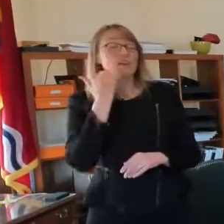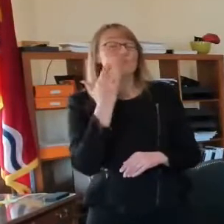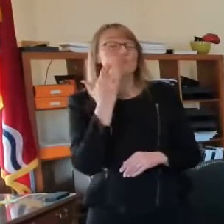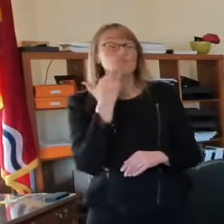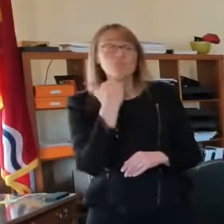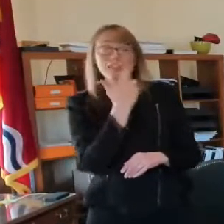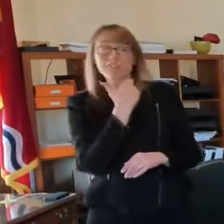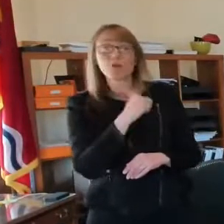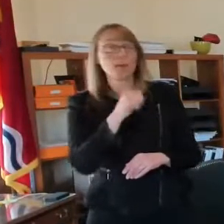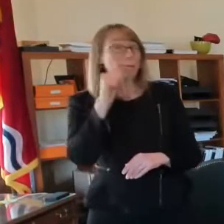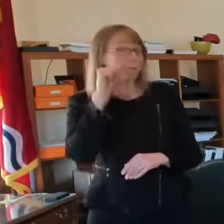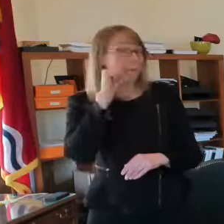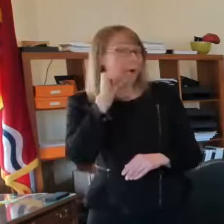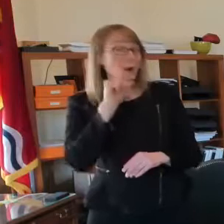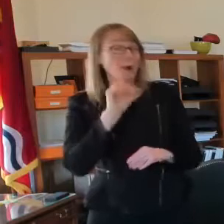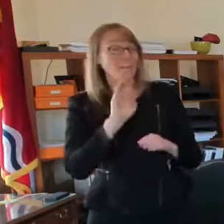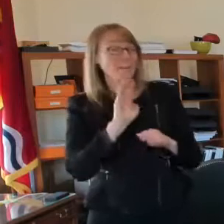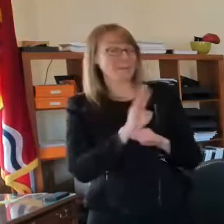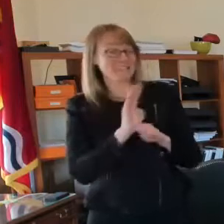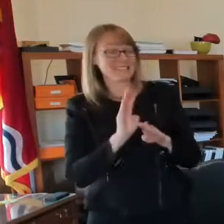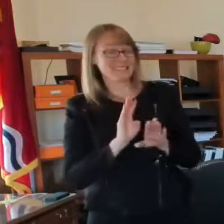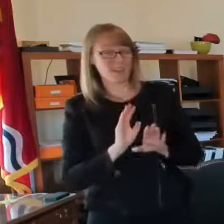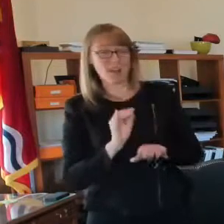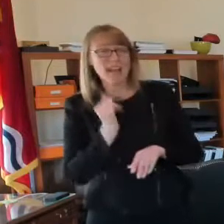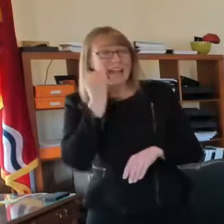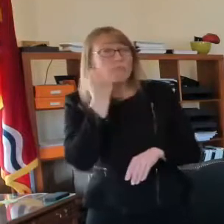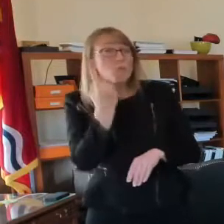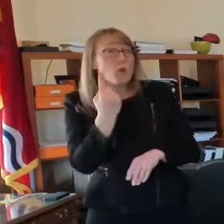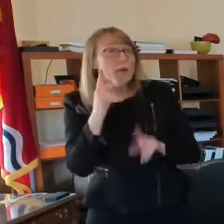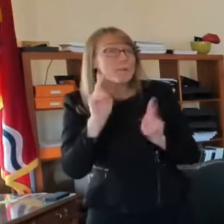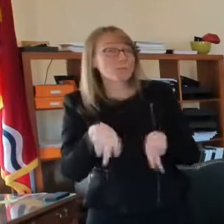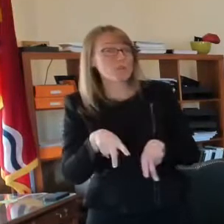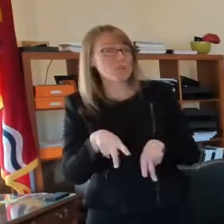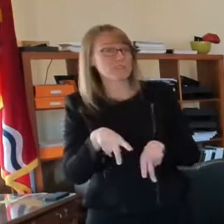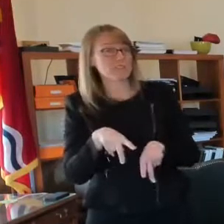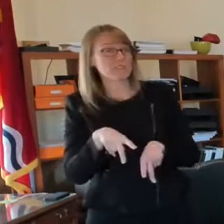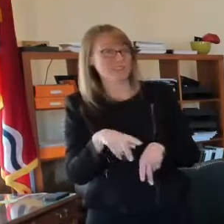are they required to close and conduct cleaning?